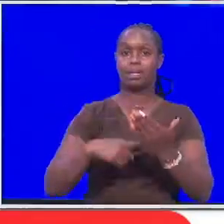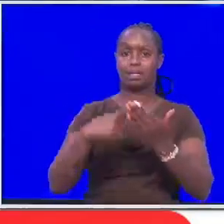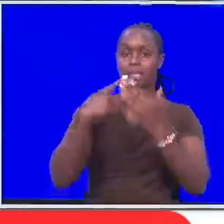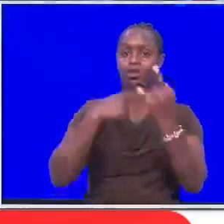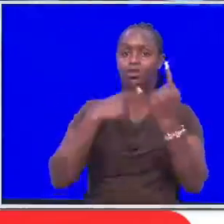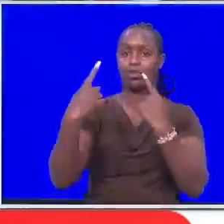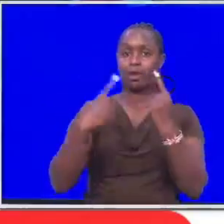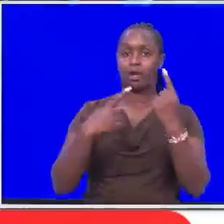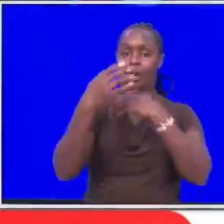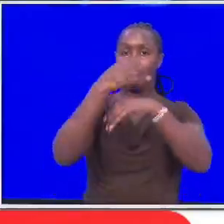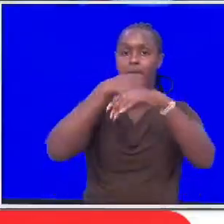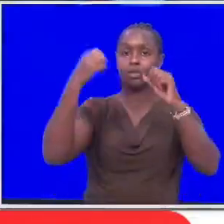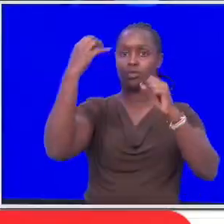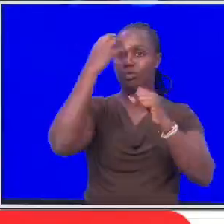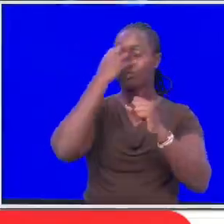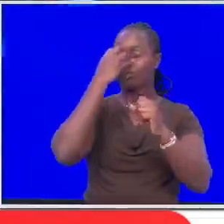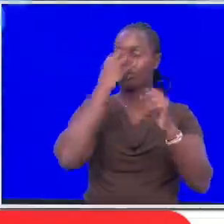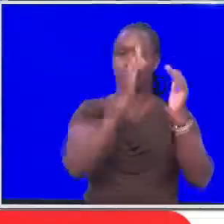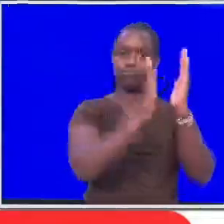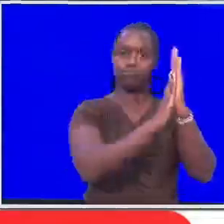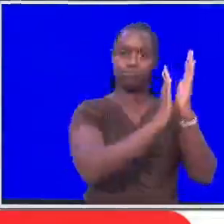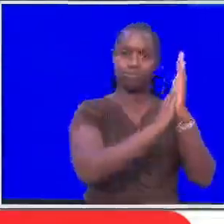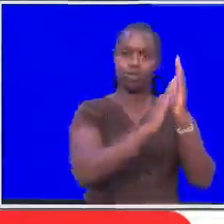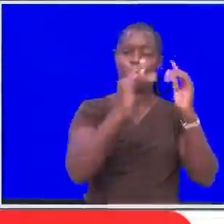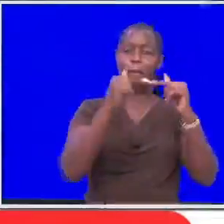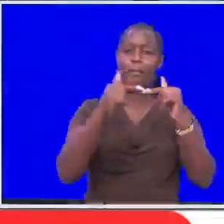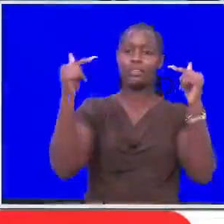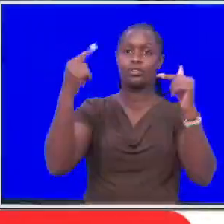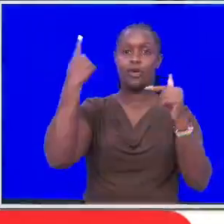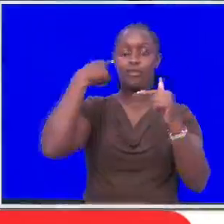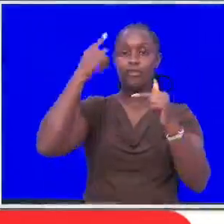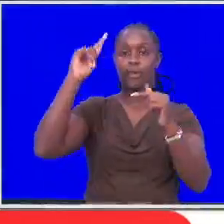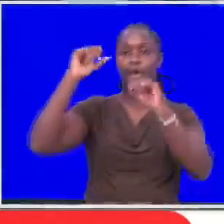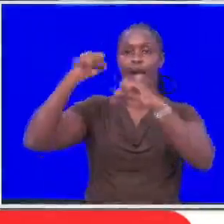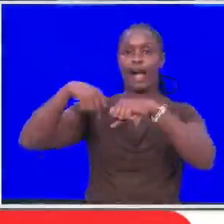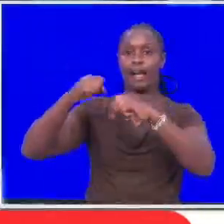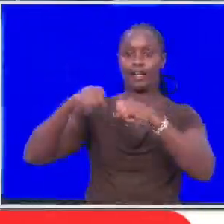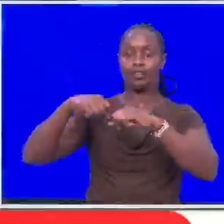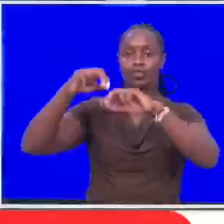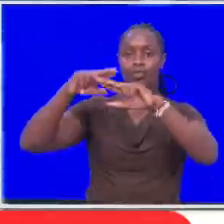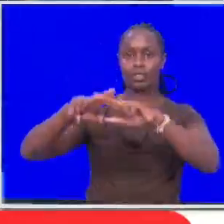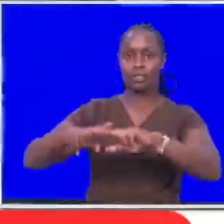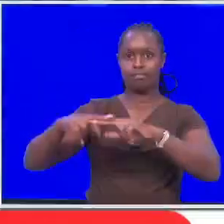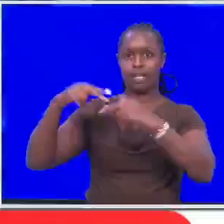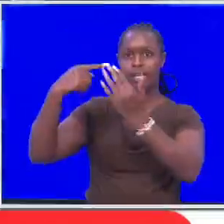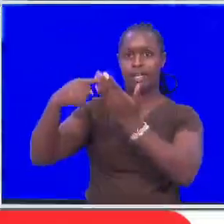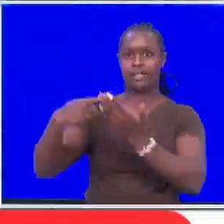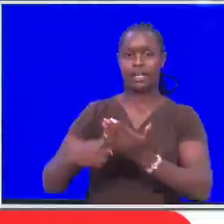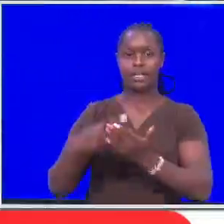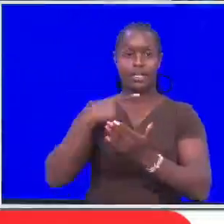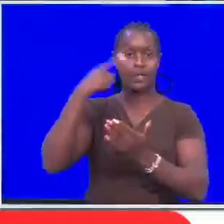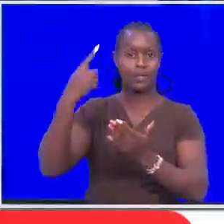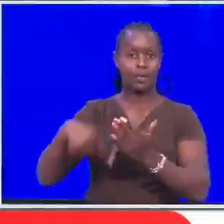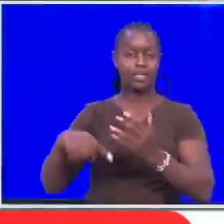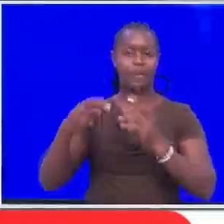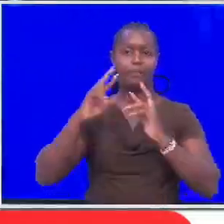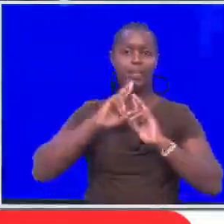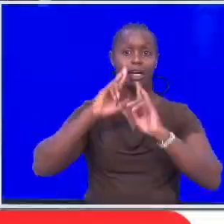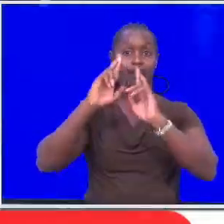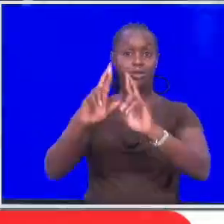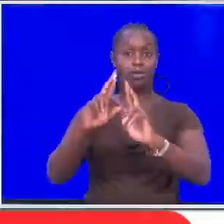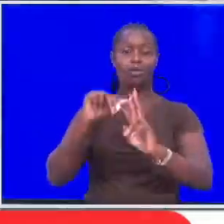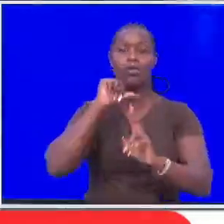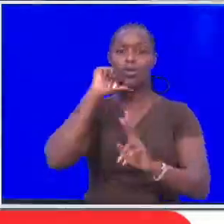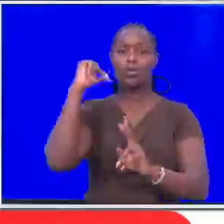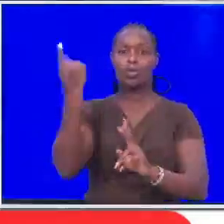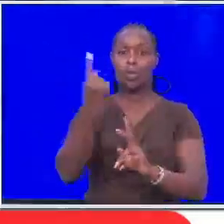William Ruto lauded the opposition for agreeing to dialogue, saying the outcome of the talks will not only unite the